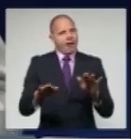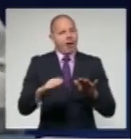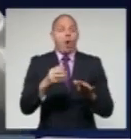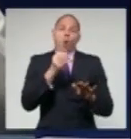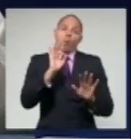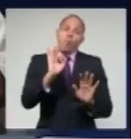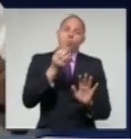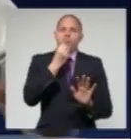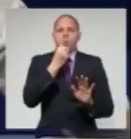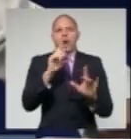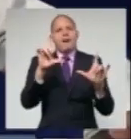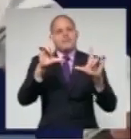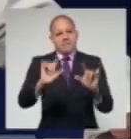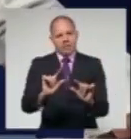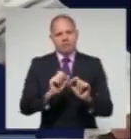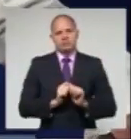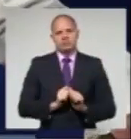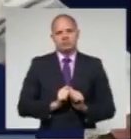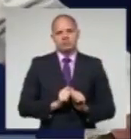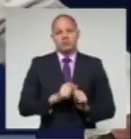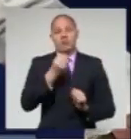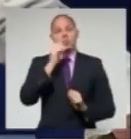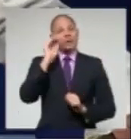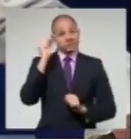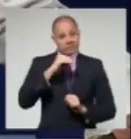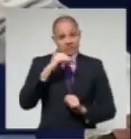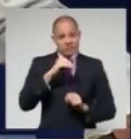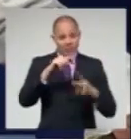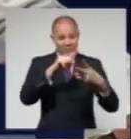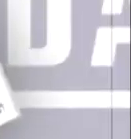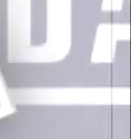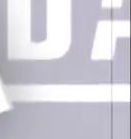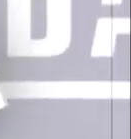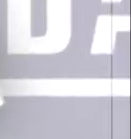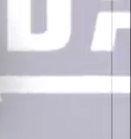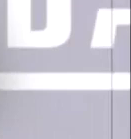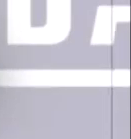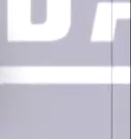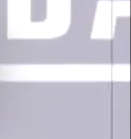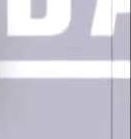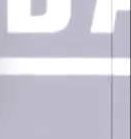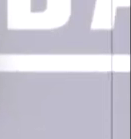is all the information on the behavior of the pandemic in Cuba and the world.